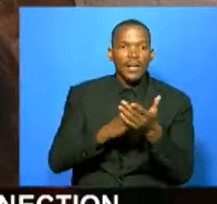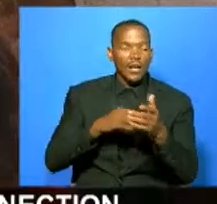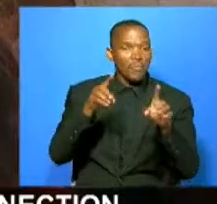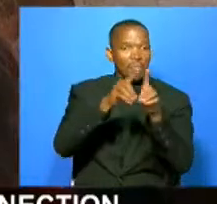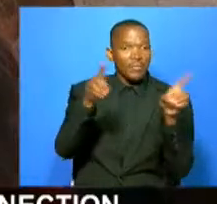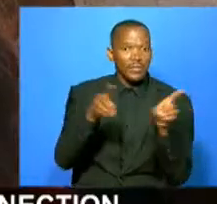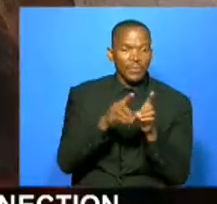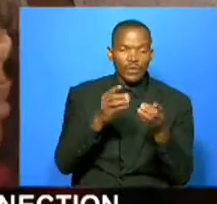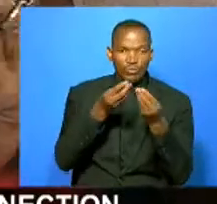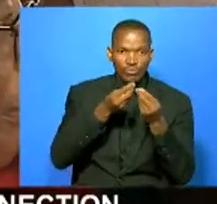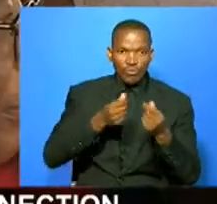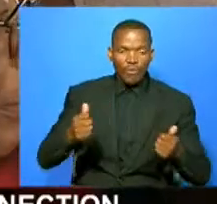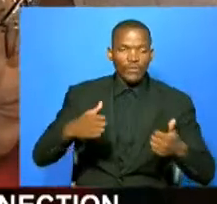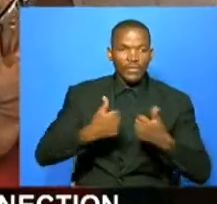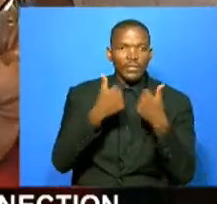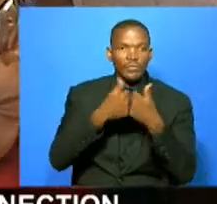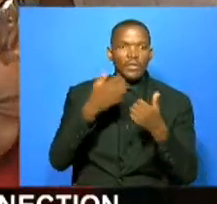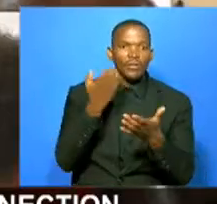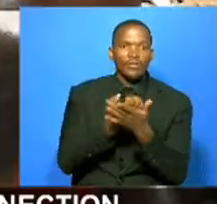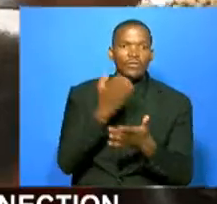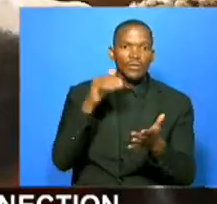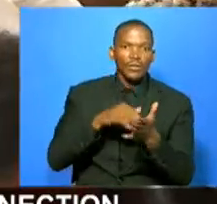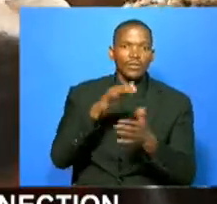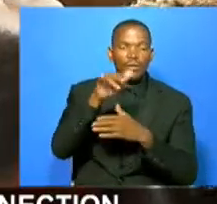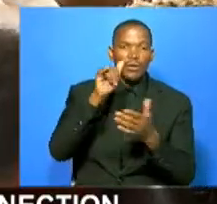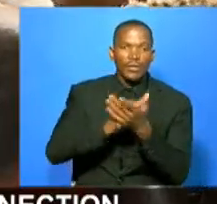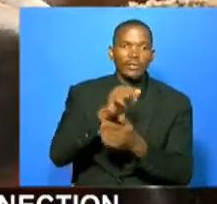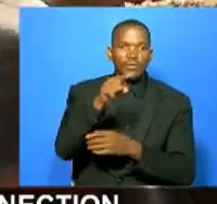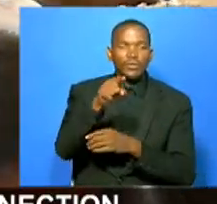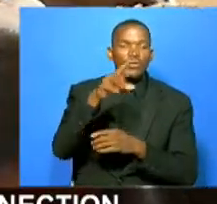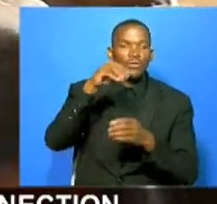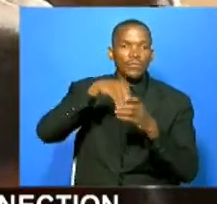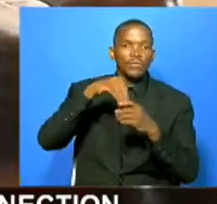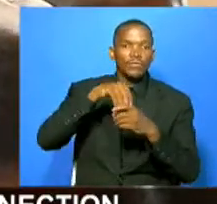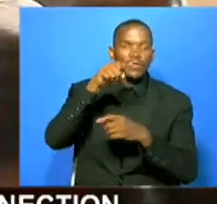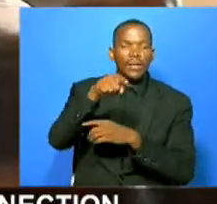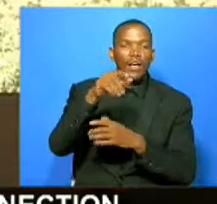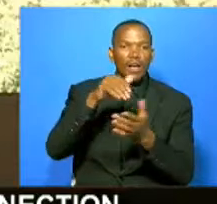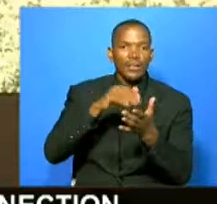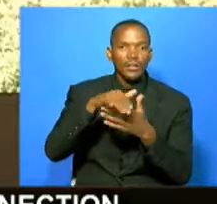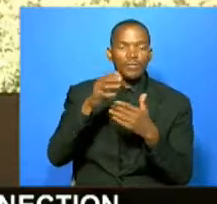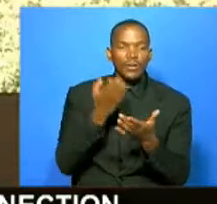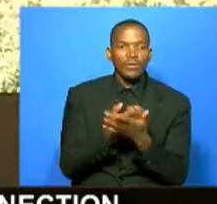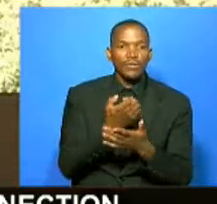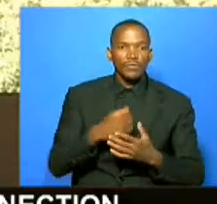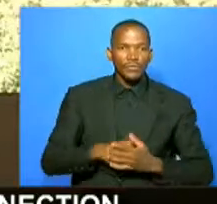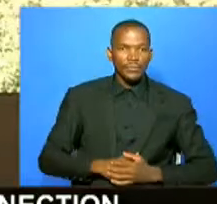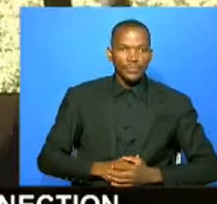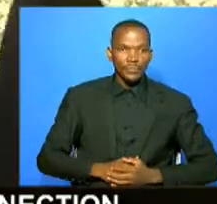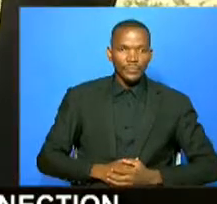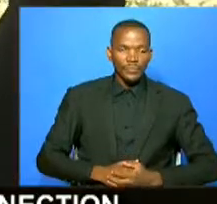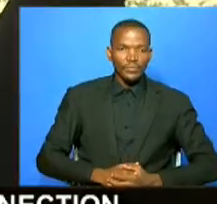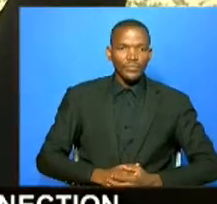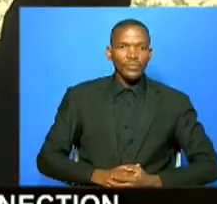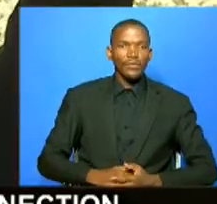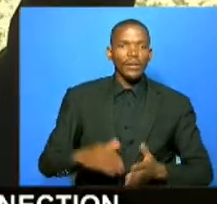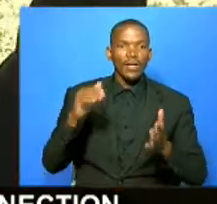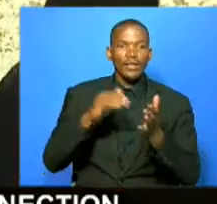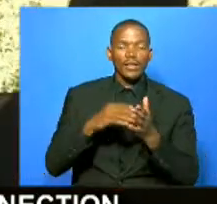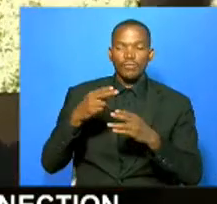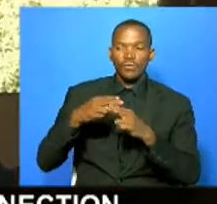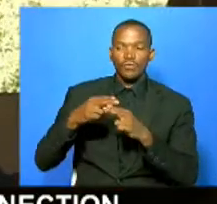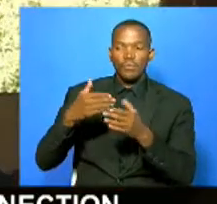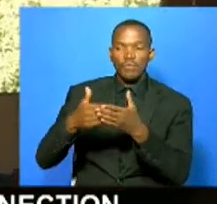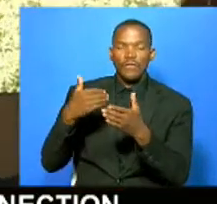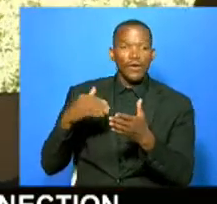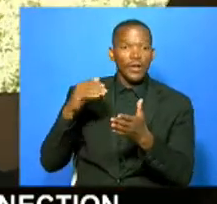fokotsa dipharologanyo tsa itsholelo le go rokotsa metswedi e mengwe ya itshetso a kere ga moragonyana a le rekile ra re